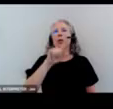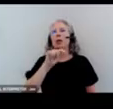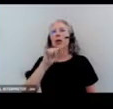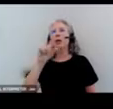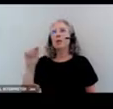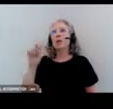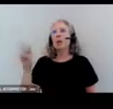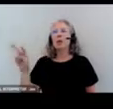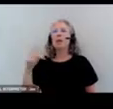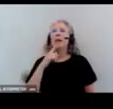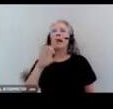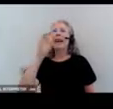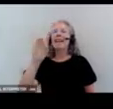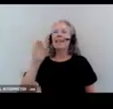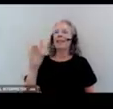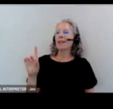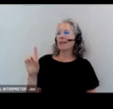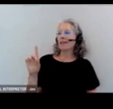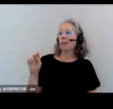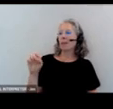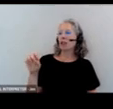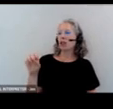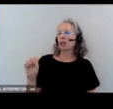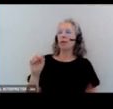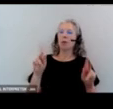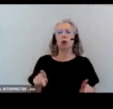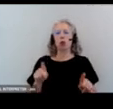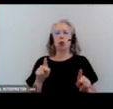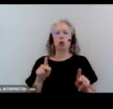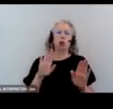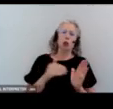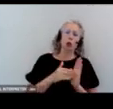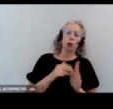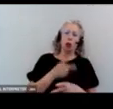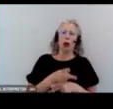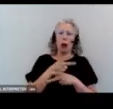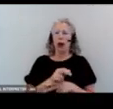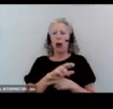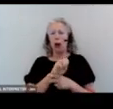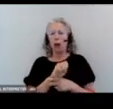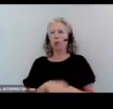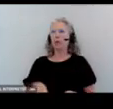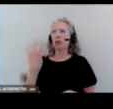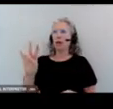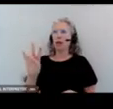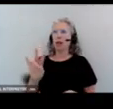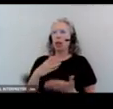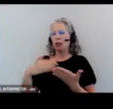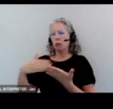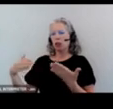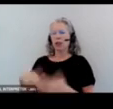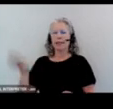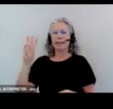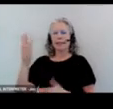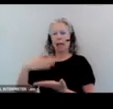like eight dimensions of patient-centered care and seven attributes and six elements.